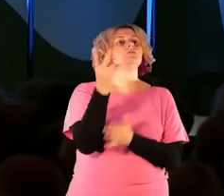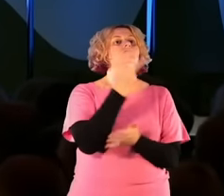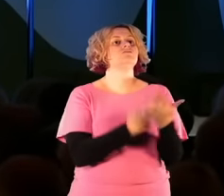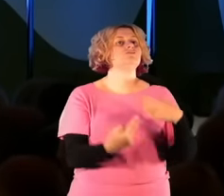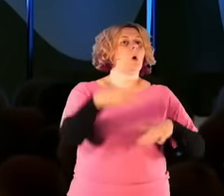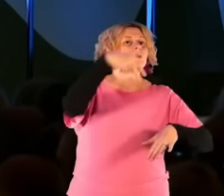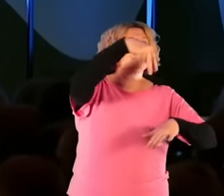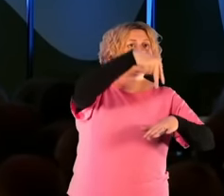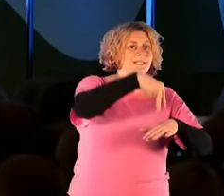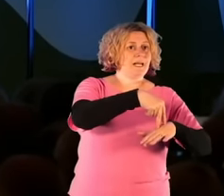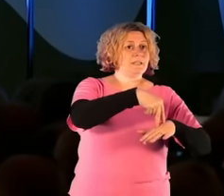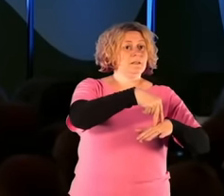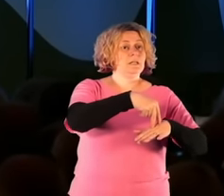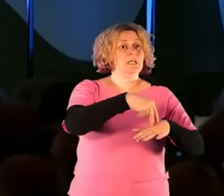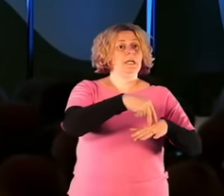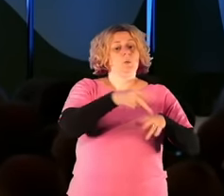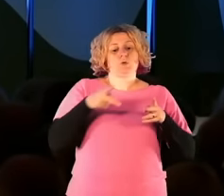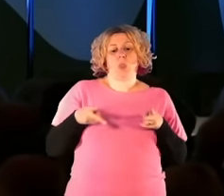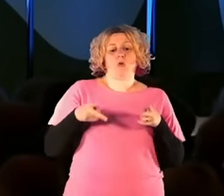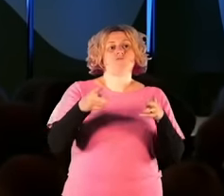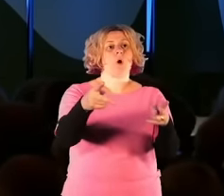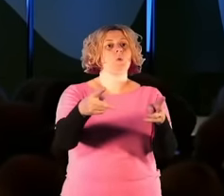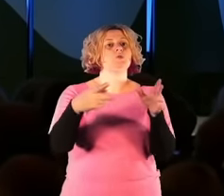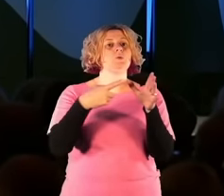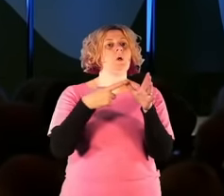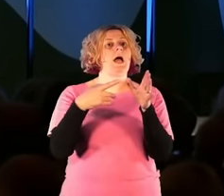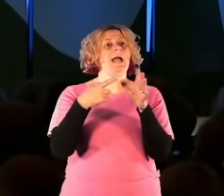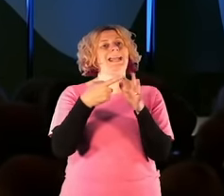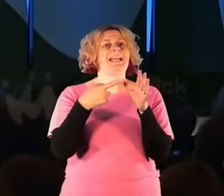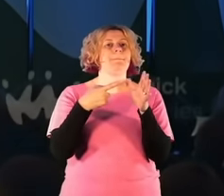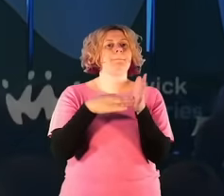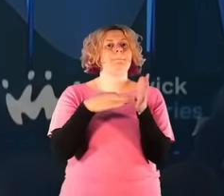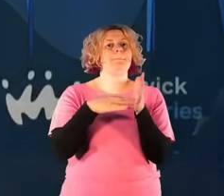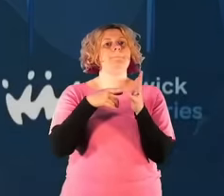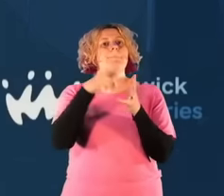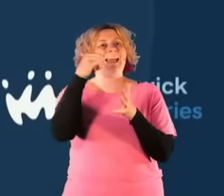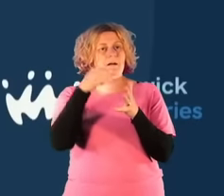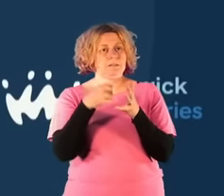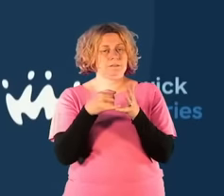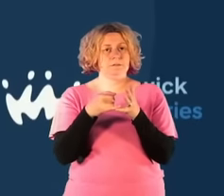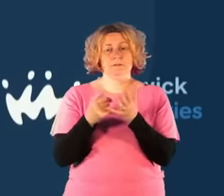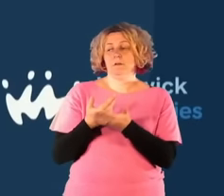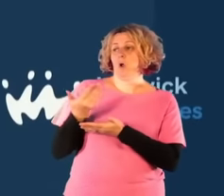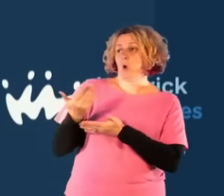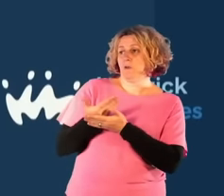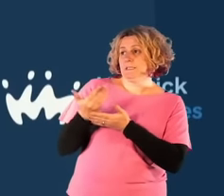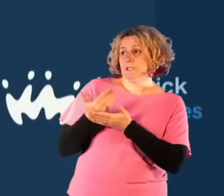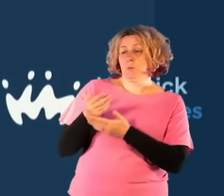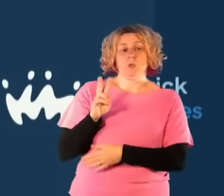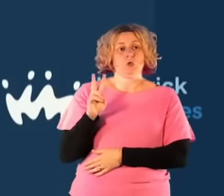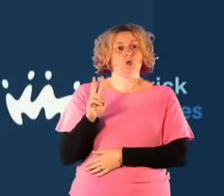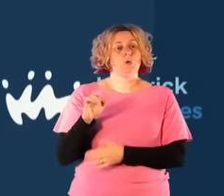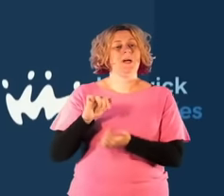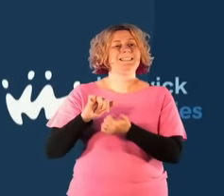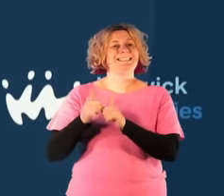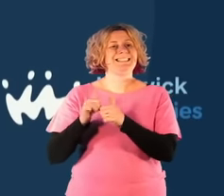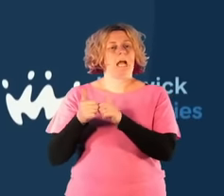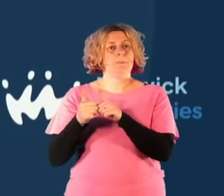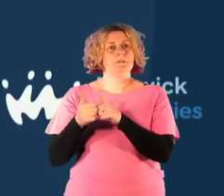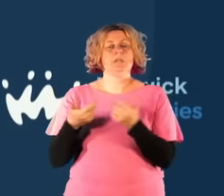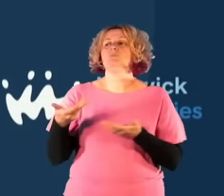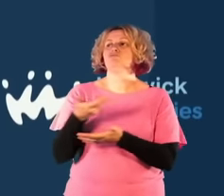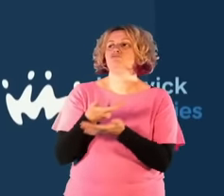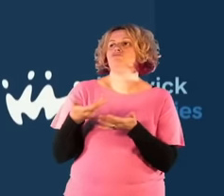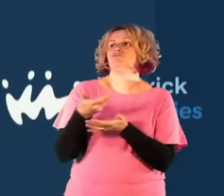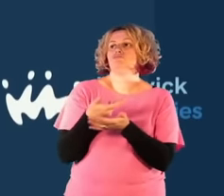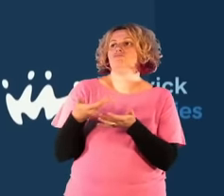of his disciples on the road to Emmaus, and he went through the whole story of the law and the prophets of how it concerned him.